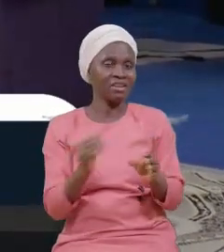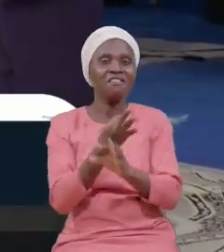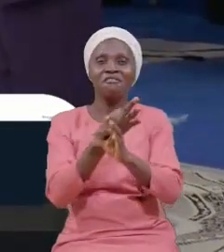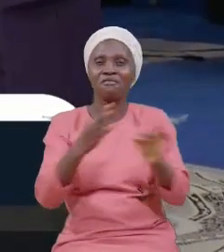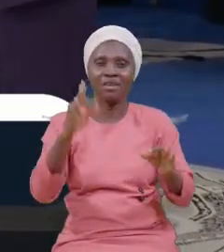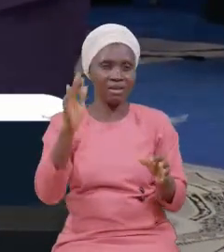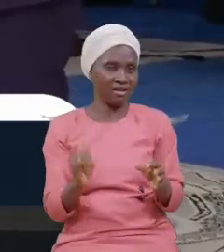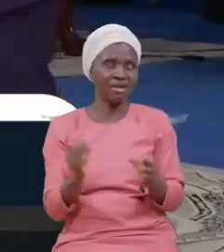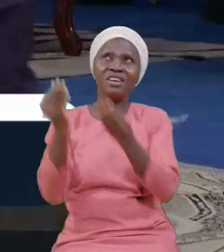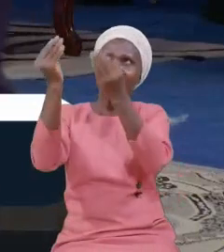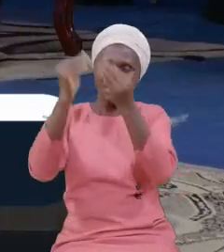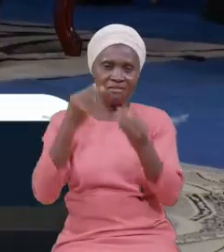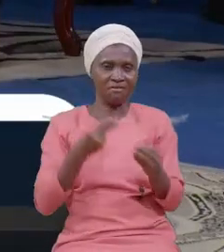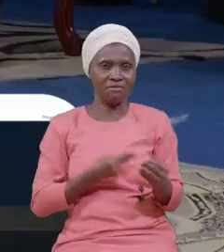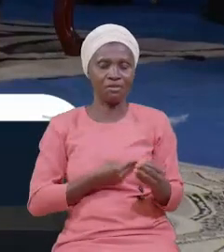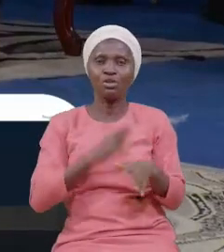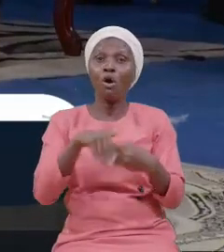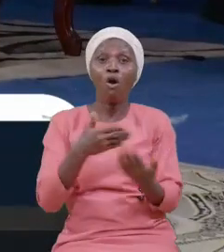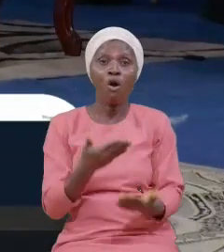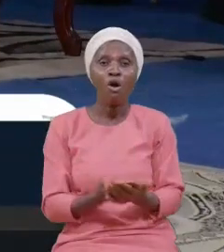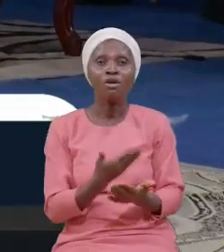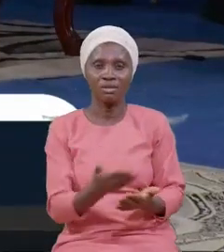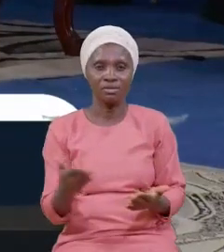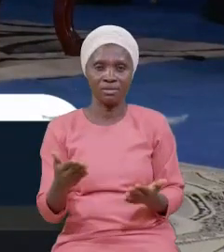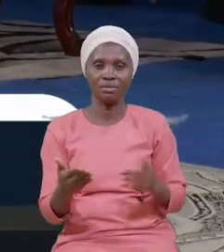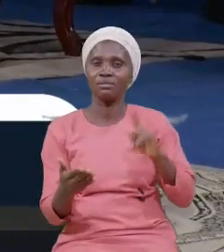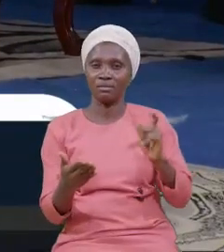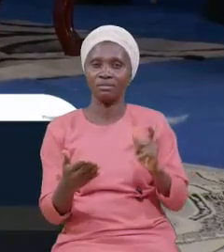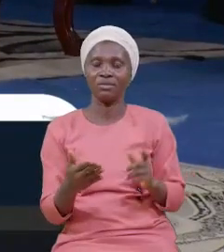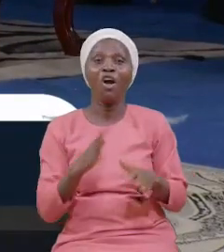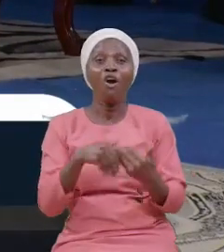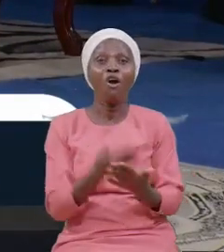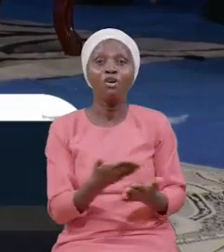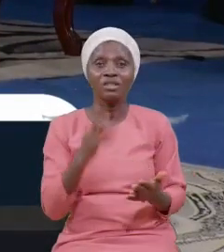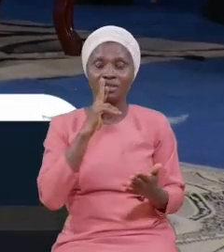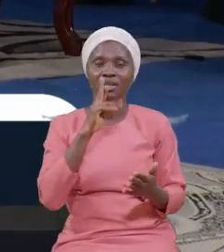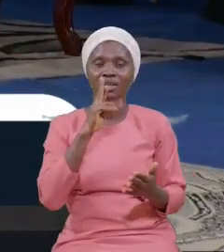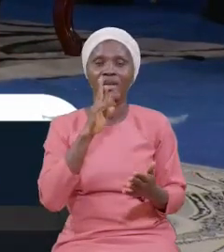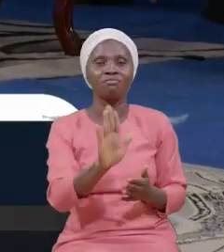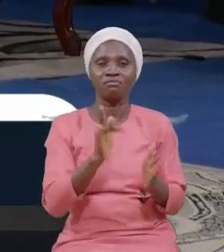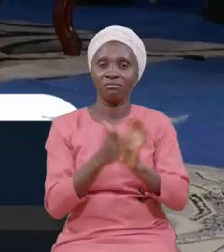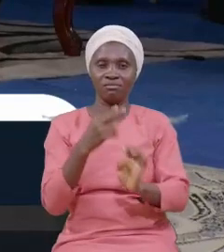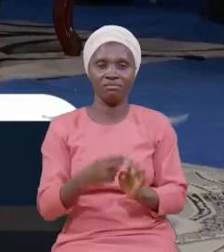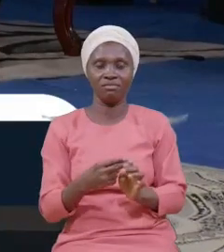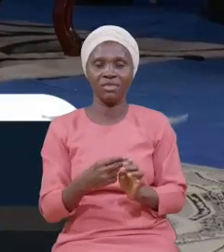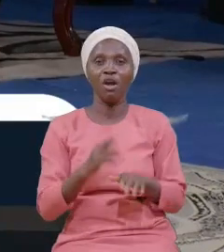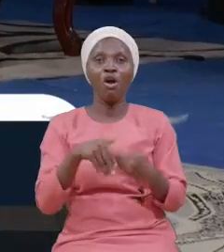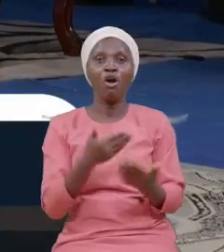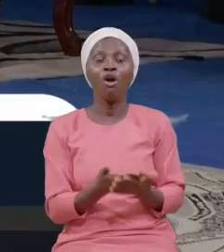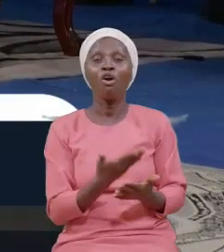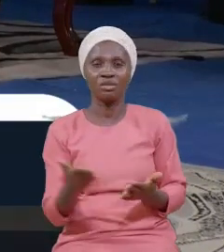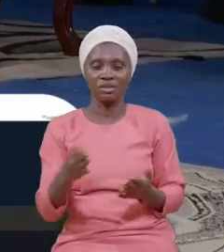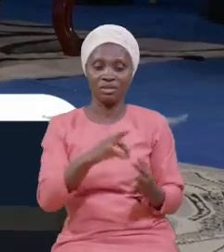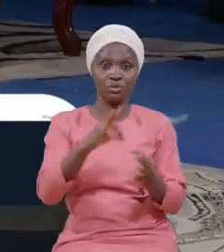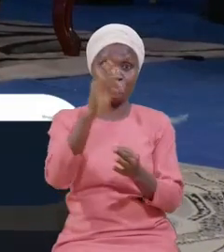give us all things. All things are yours. All things spiritual.